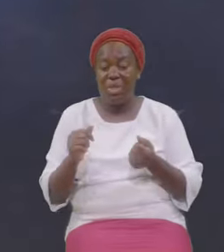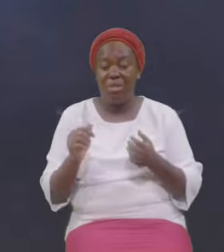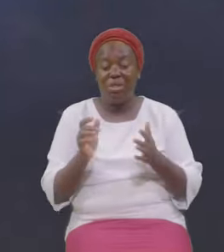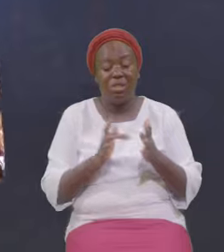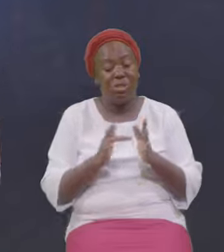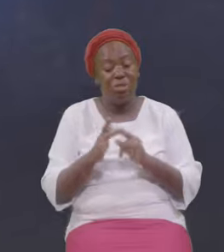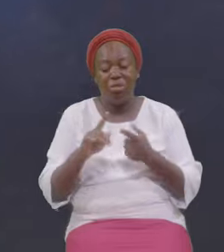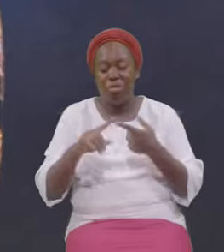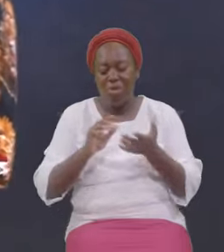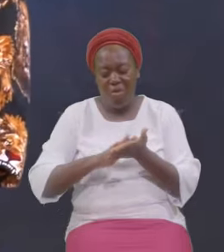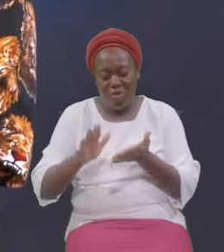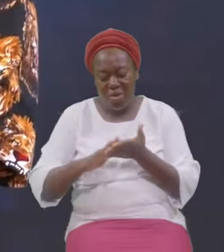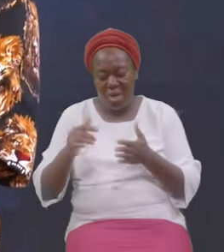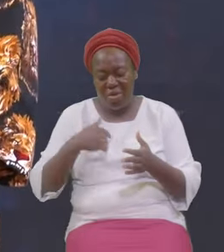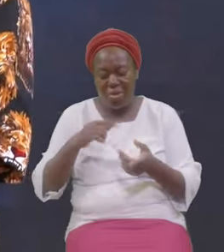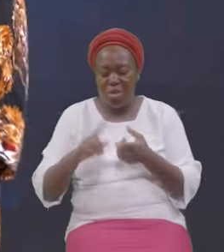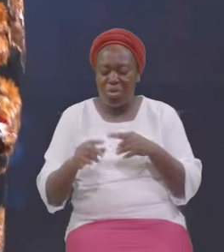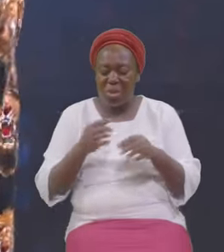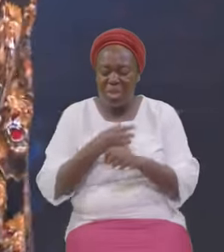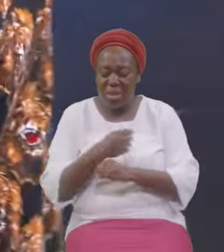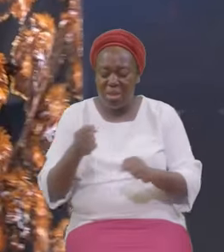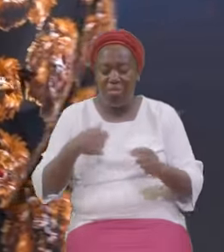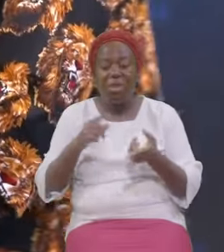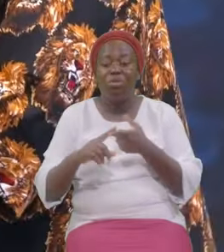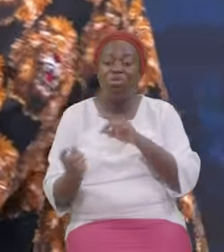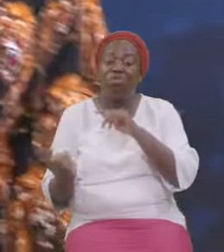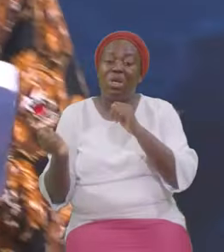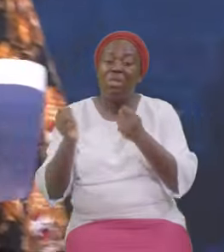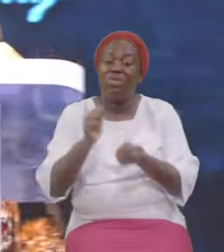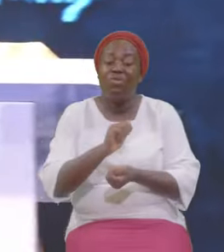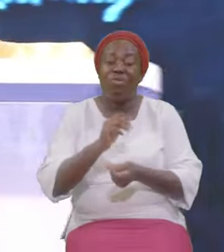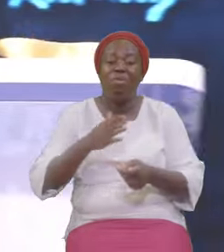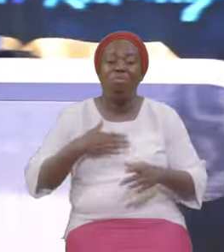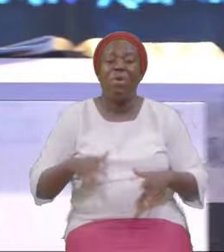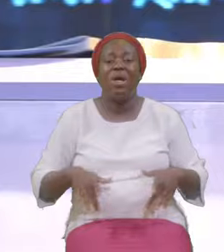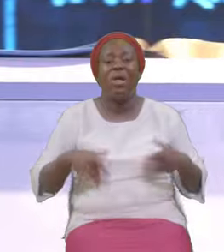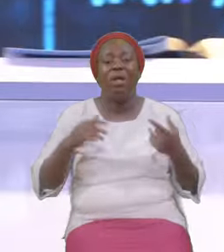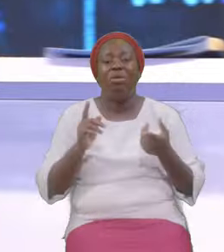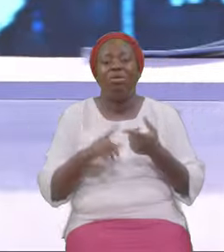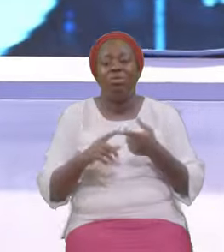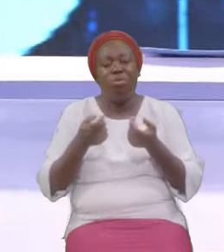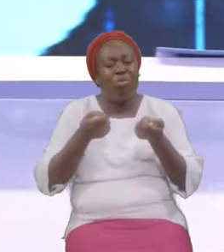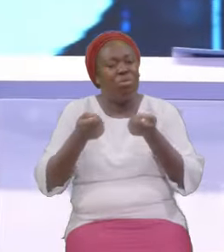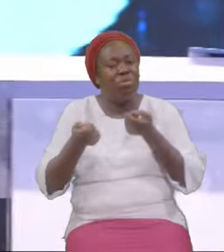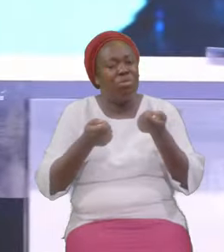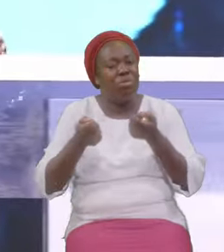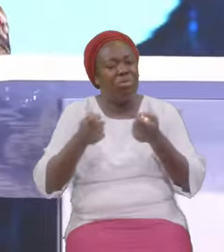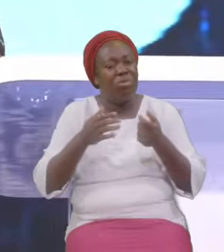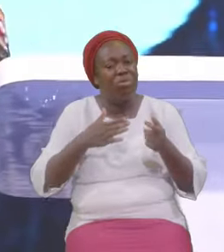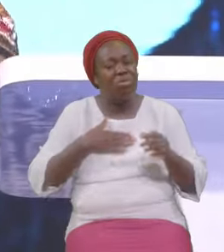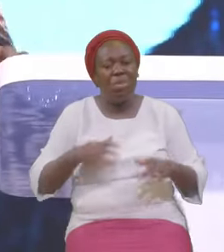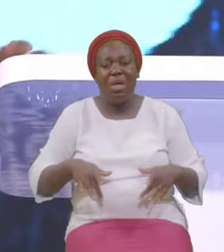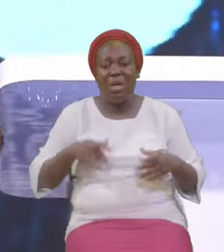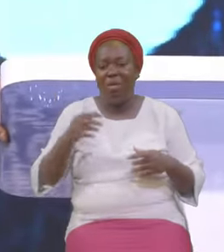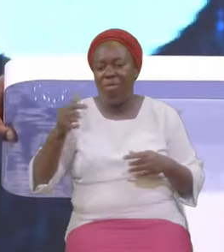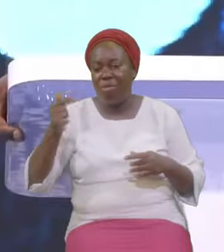want him to transform my life. I want him to tame my life. God bless you for standing.